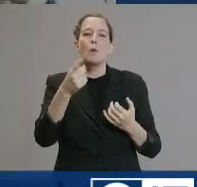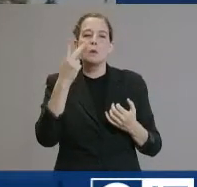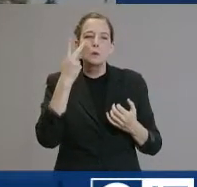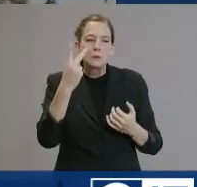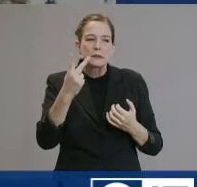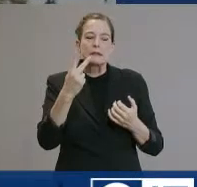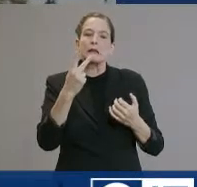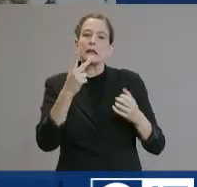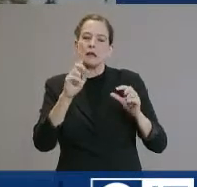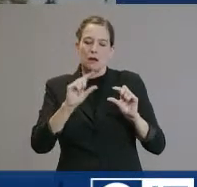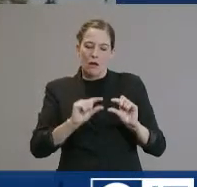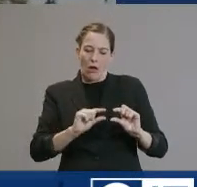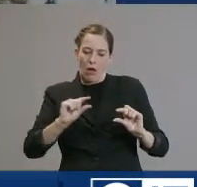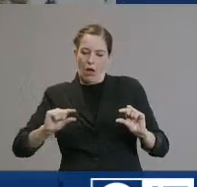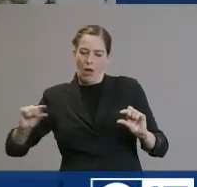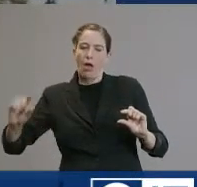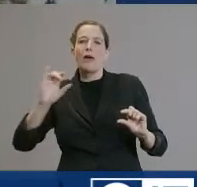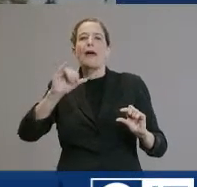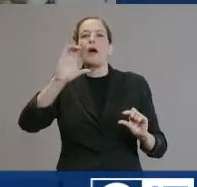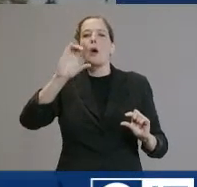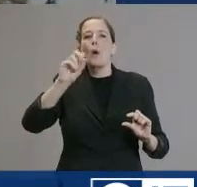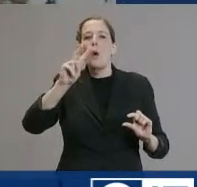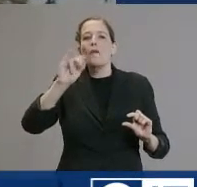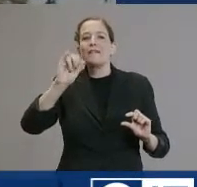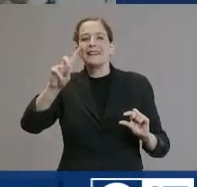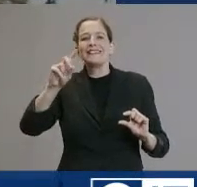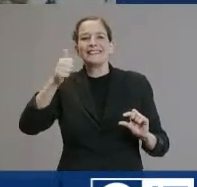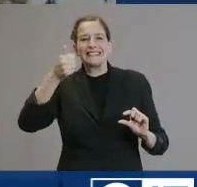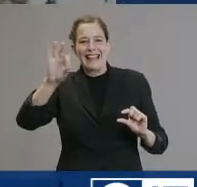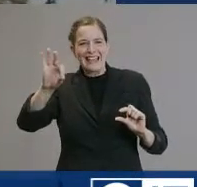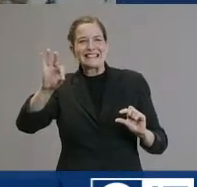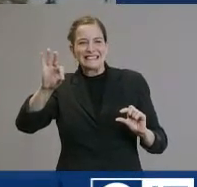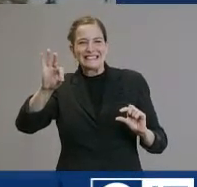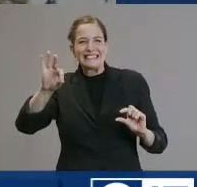The COVID-19 cases are in gold.